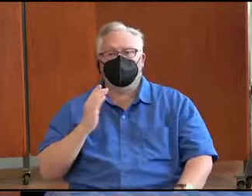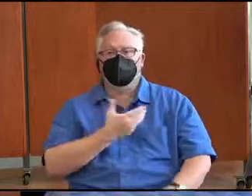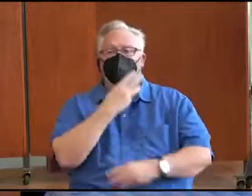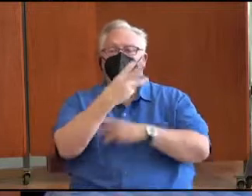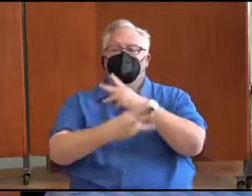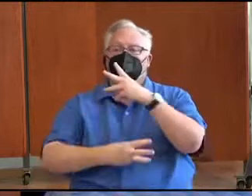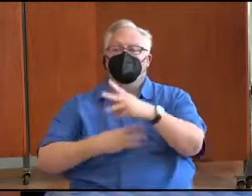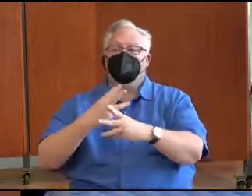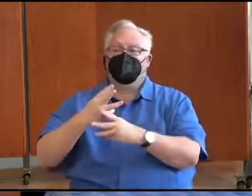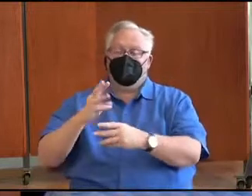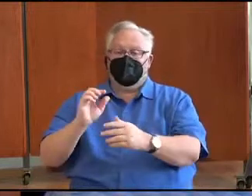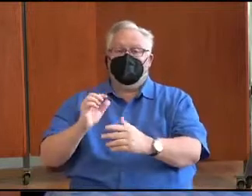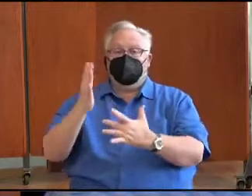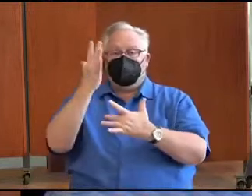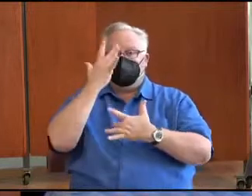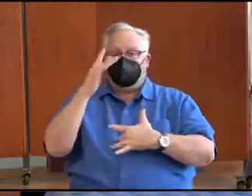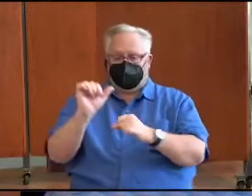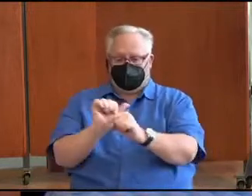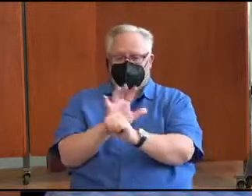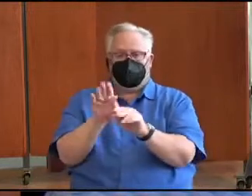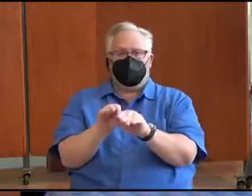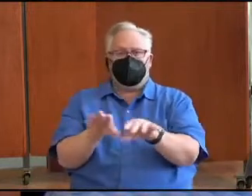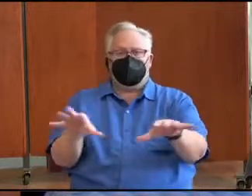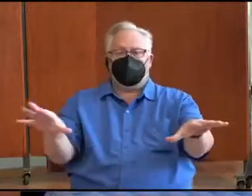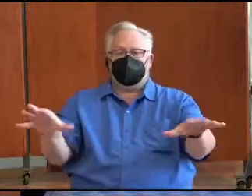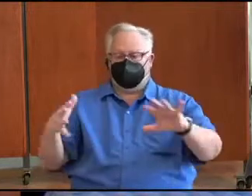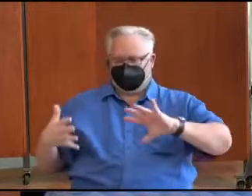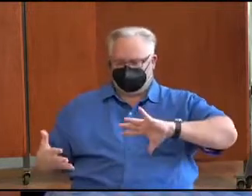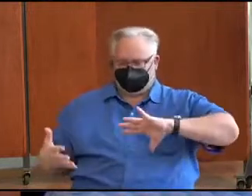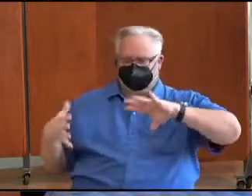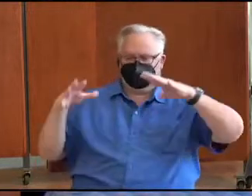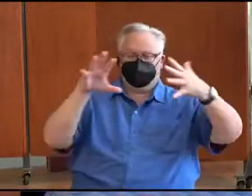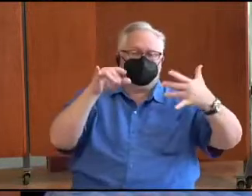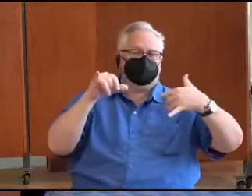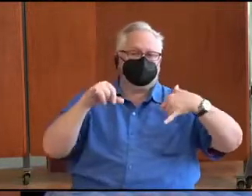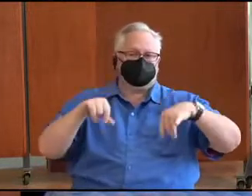and continues to upend so much.